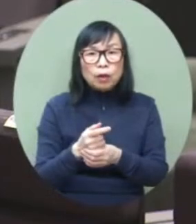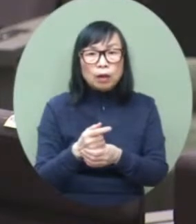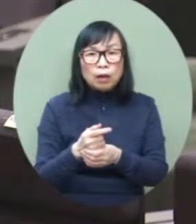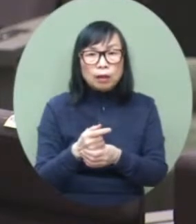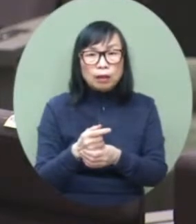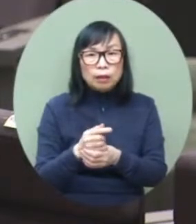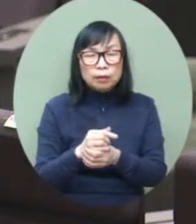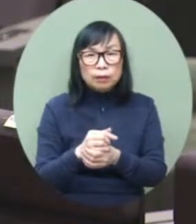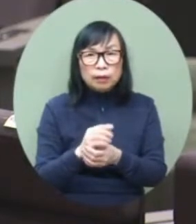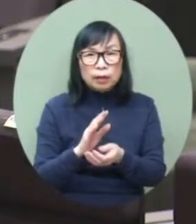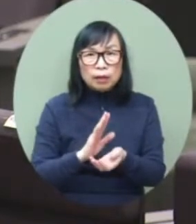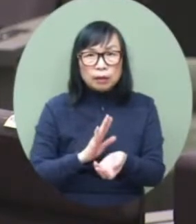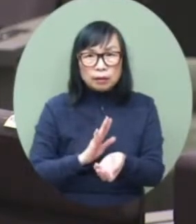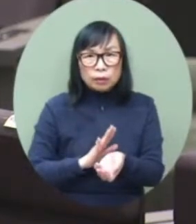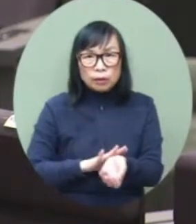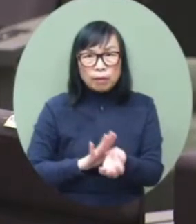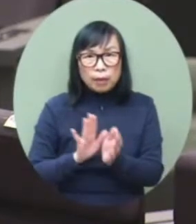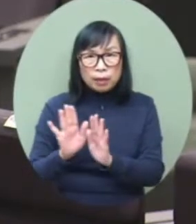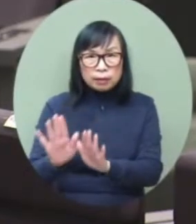Does